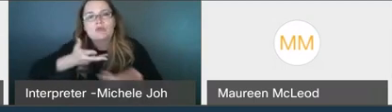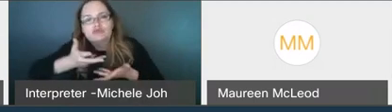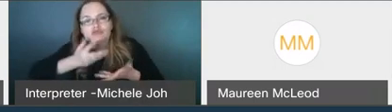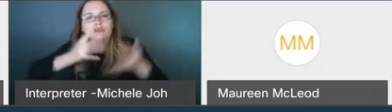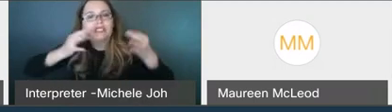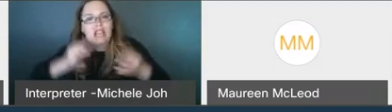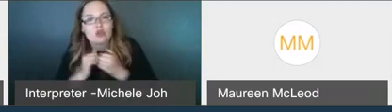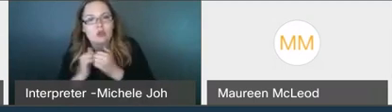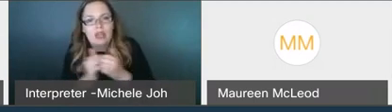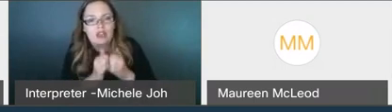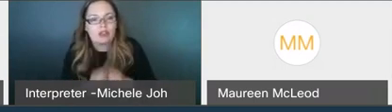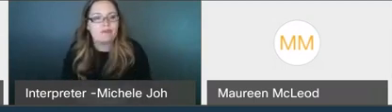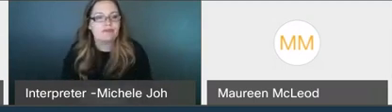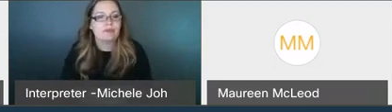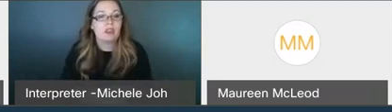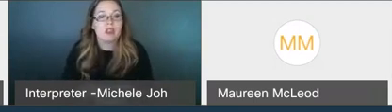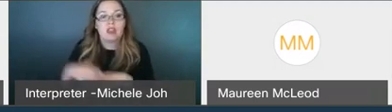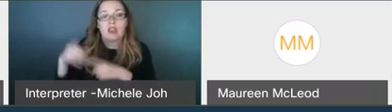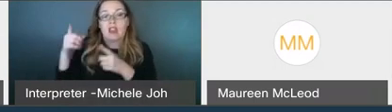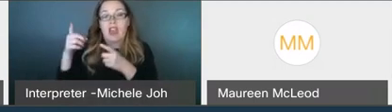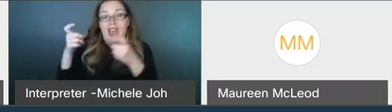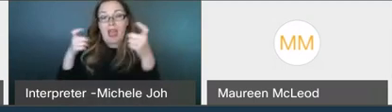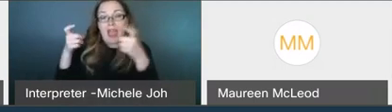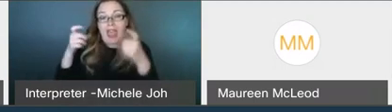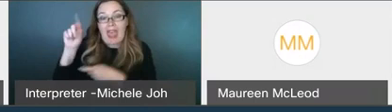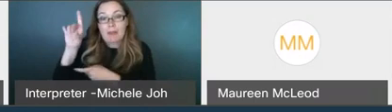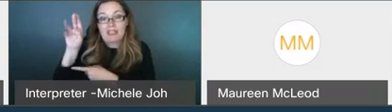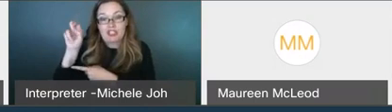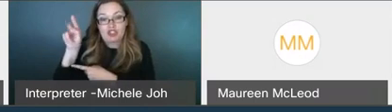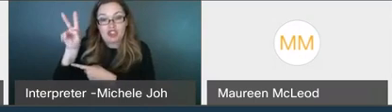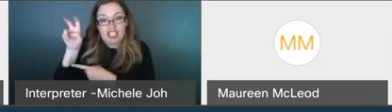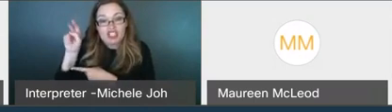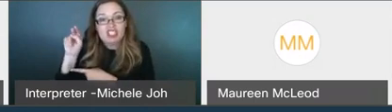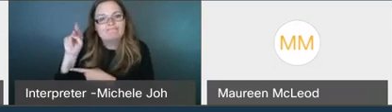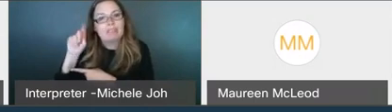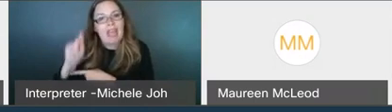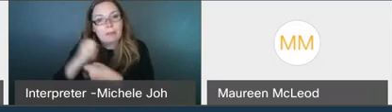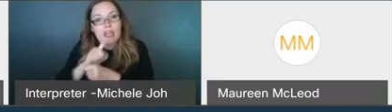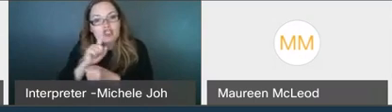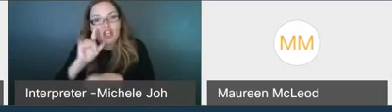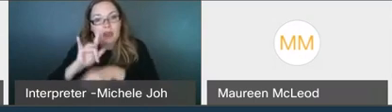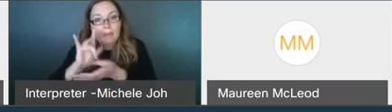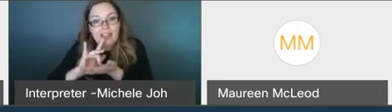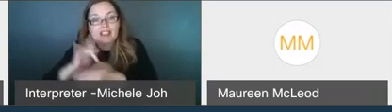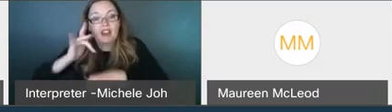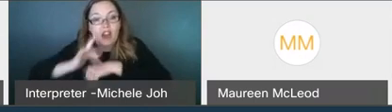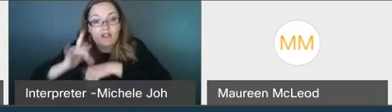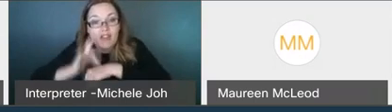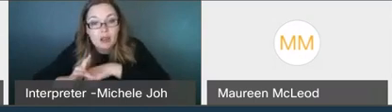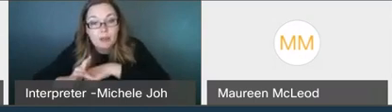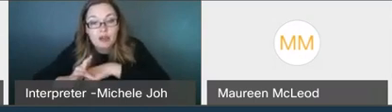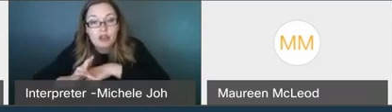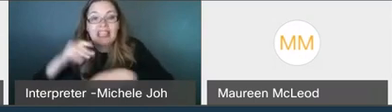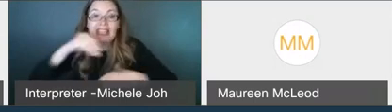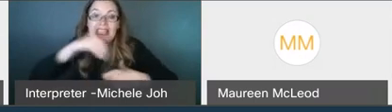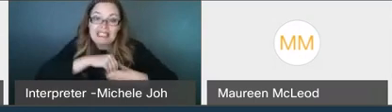Administratively, obviously there has to be availability within the treating area. There has to be availability after discharge from a treatment